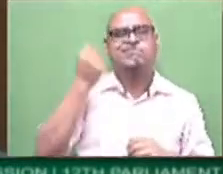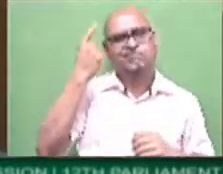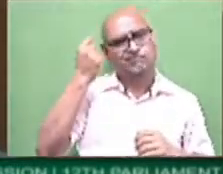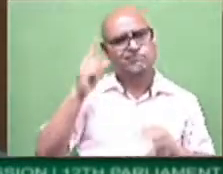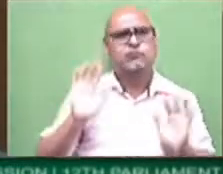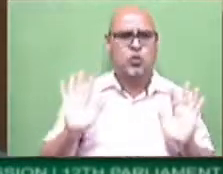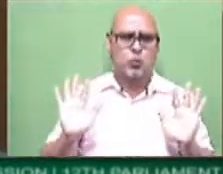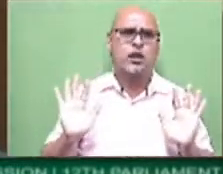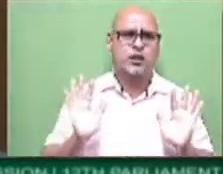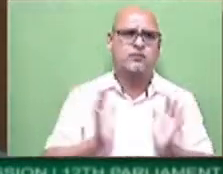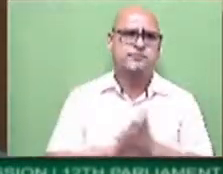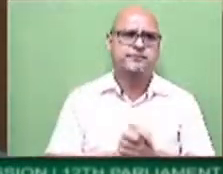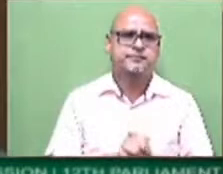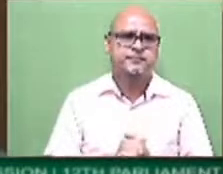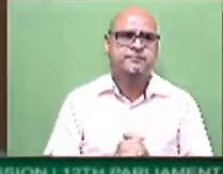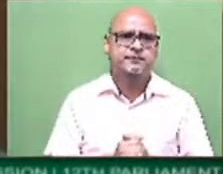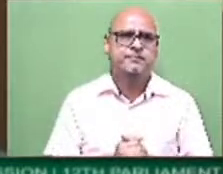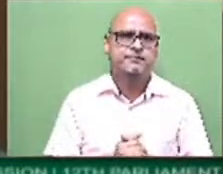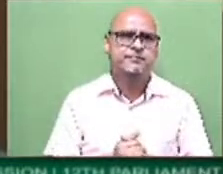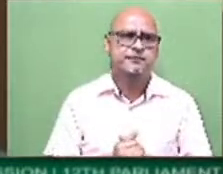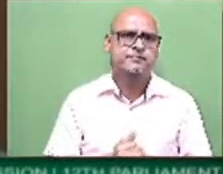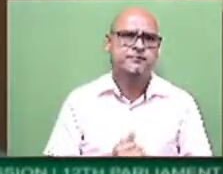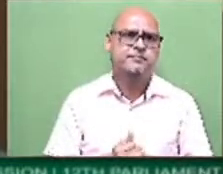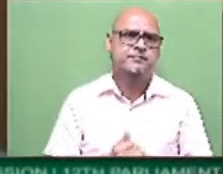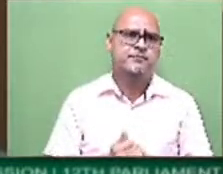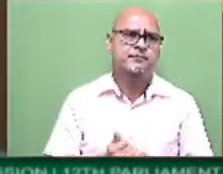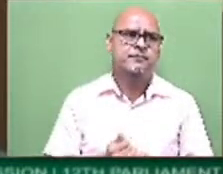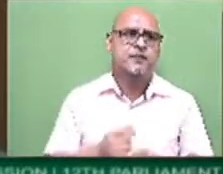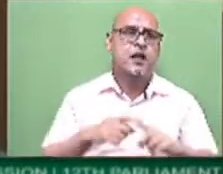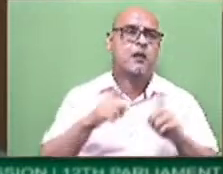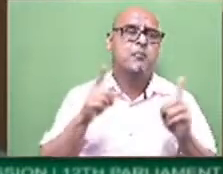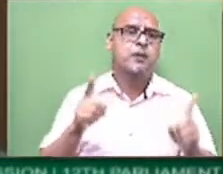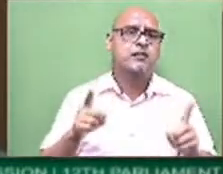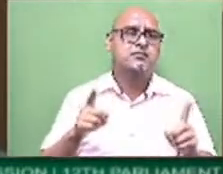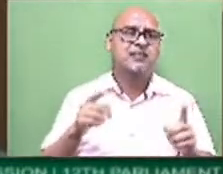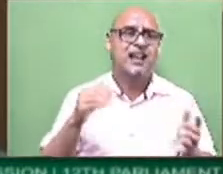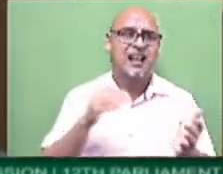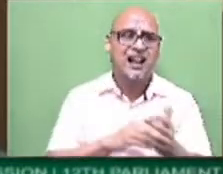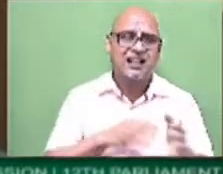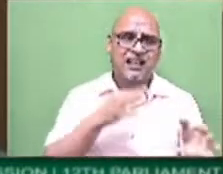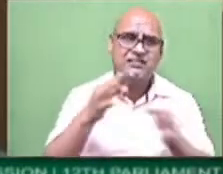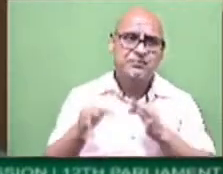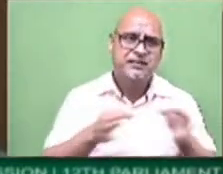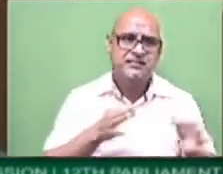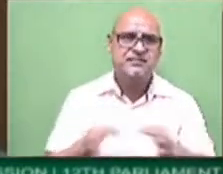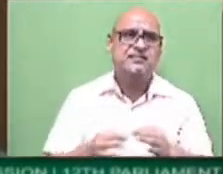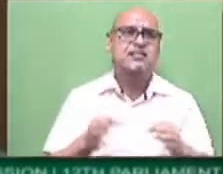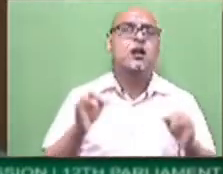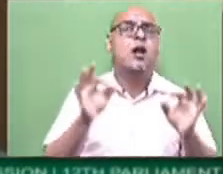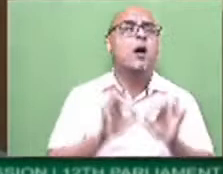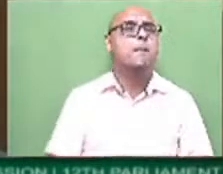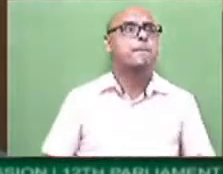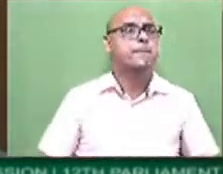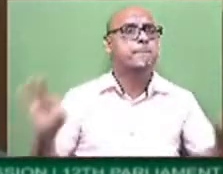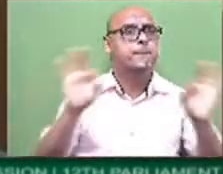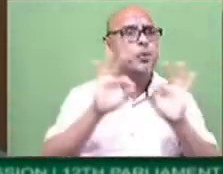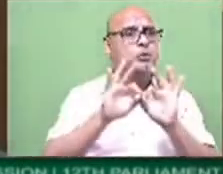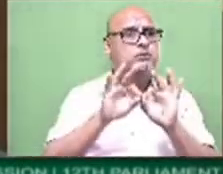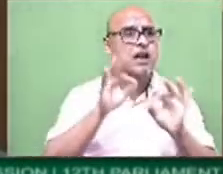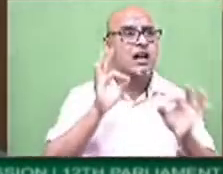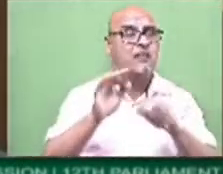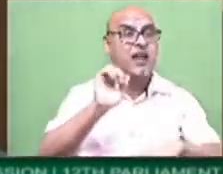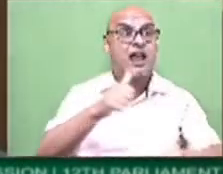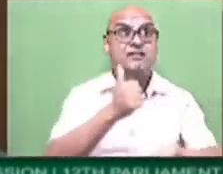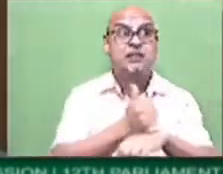again, when the regulations are made, it's important for the public to know exactly what is involved,